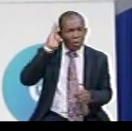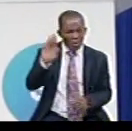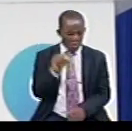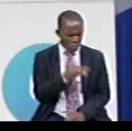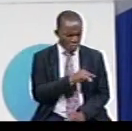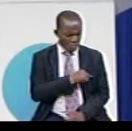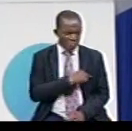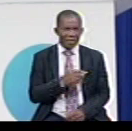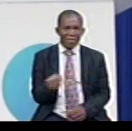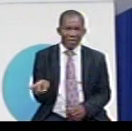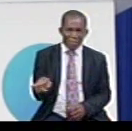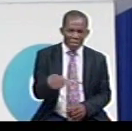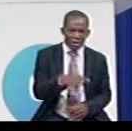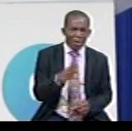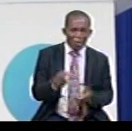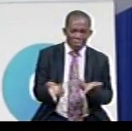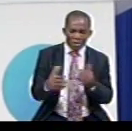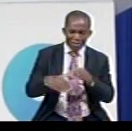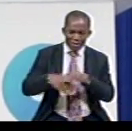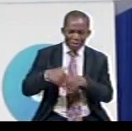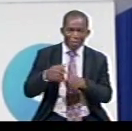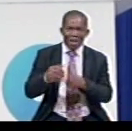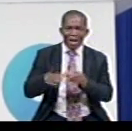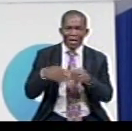experience of the Lord.